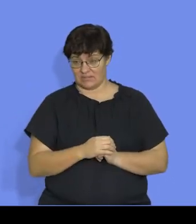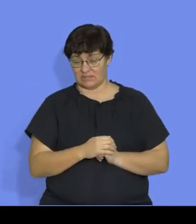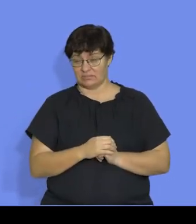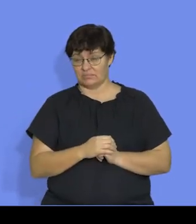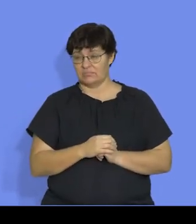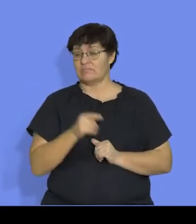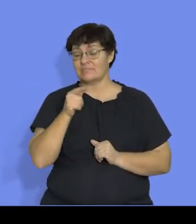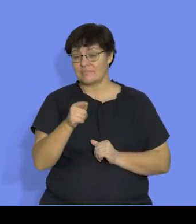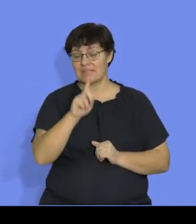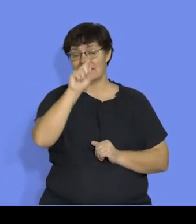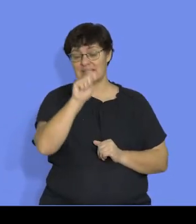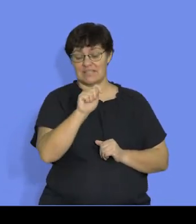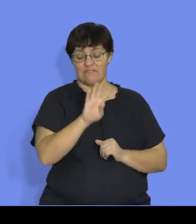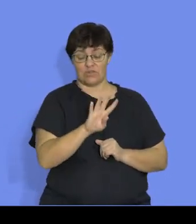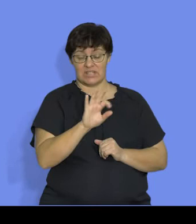to write down